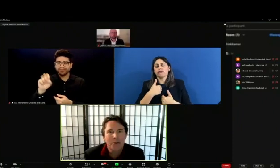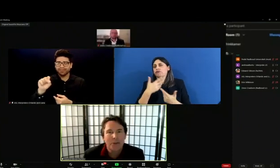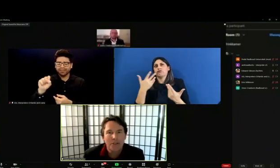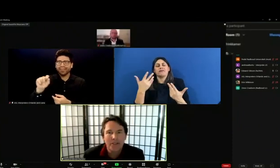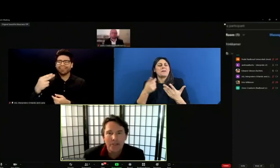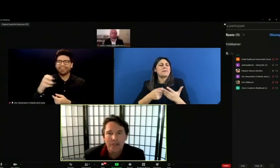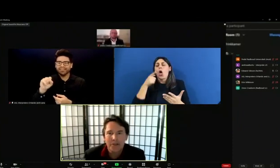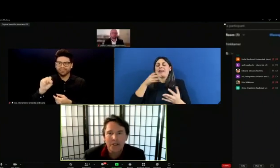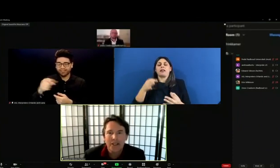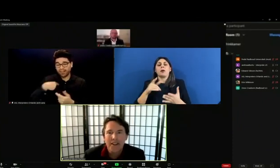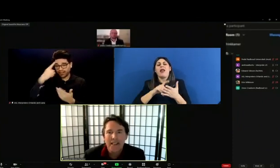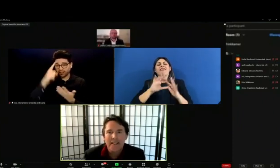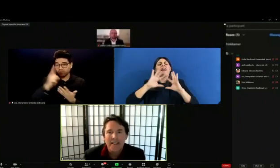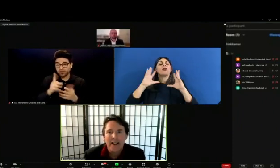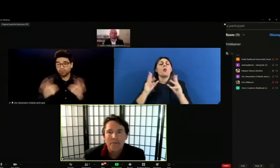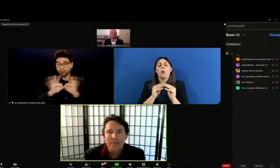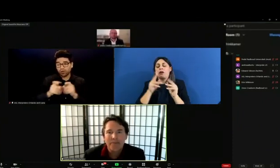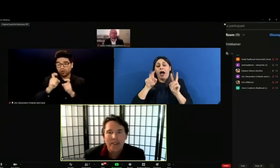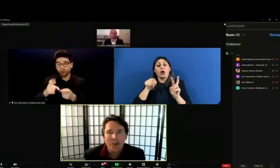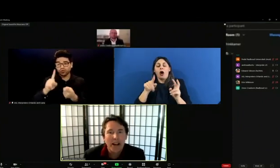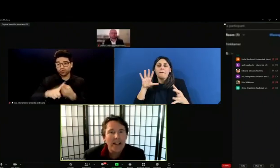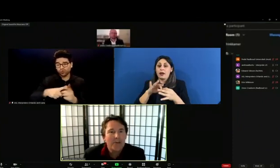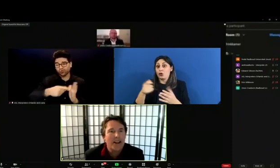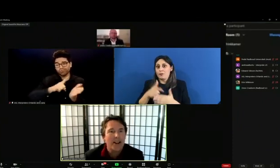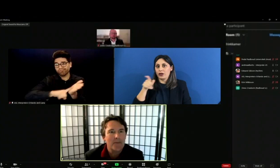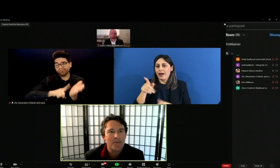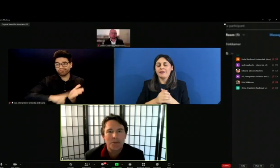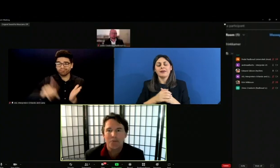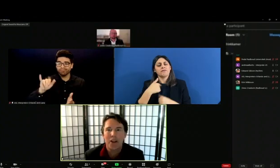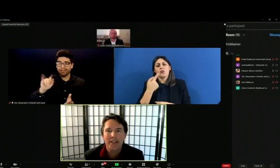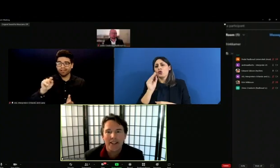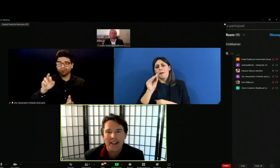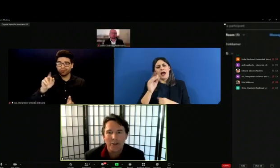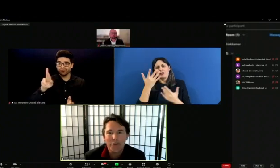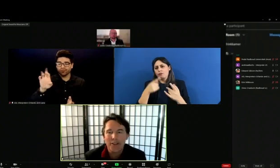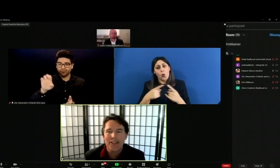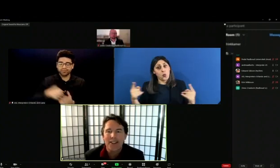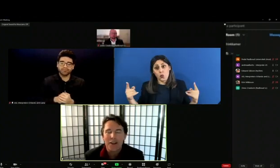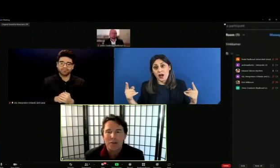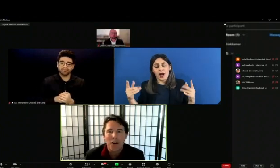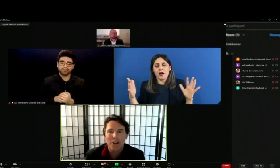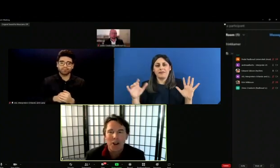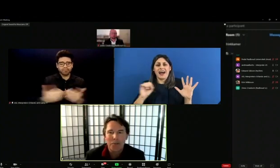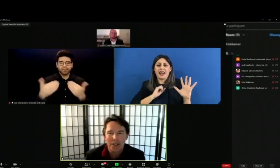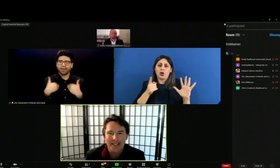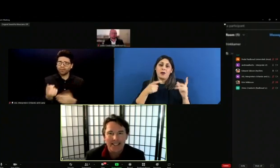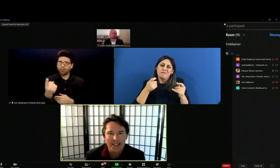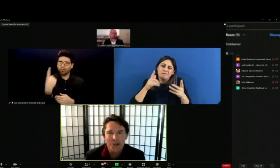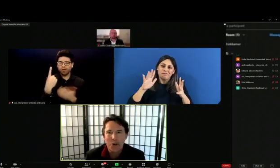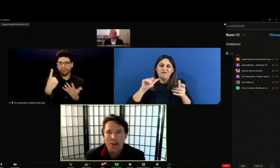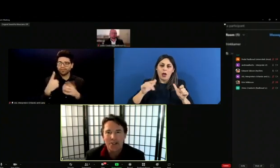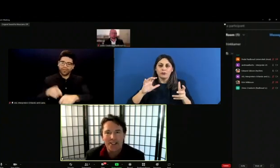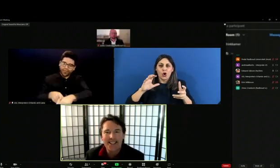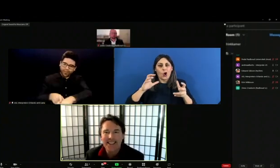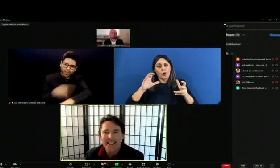interesting contribution to the literature. So I have just one kind of long,